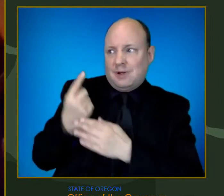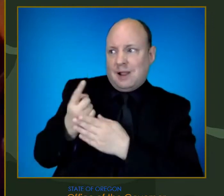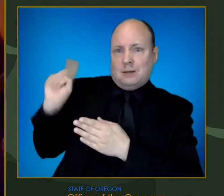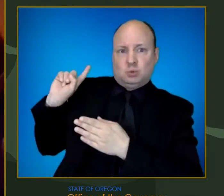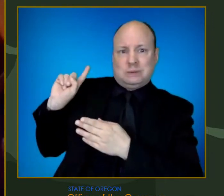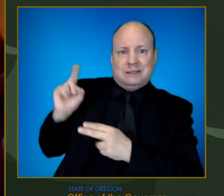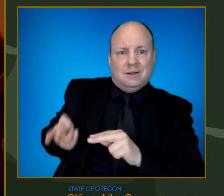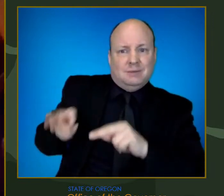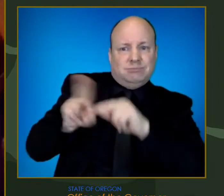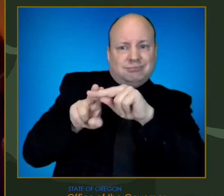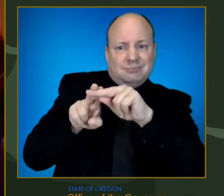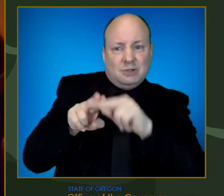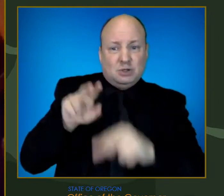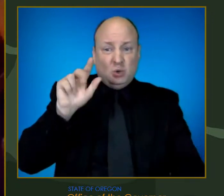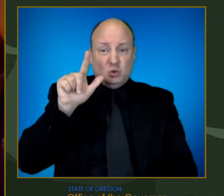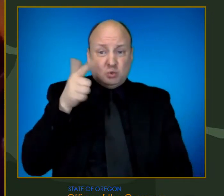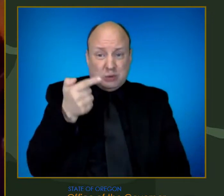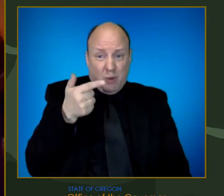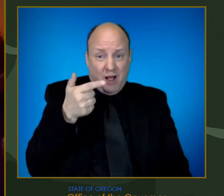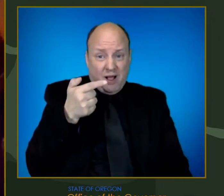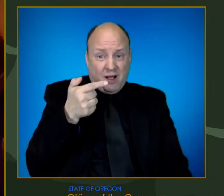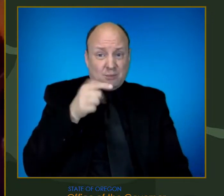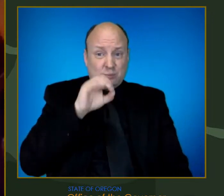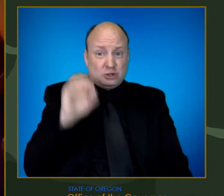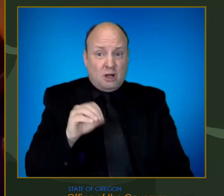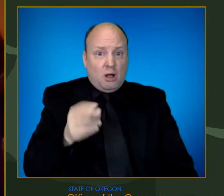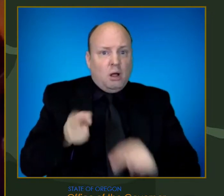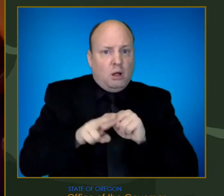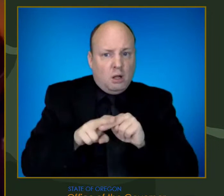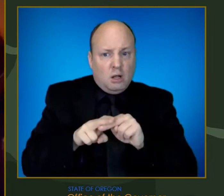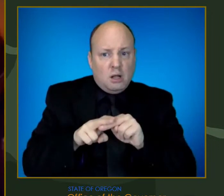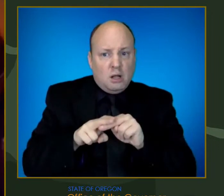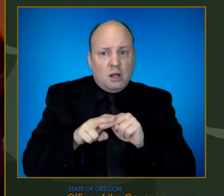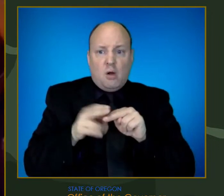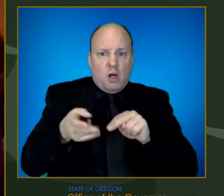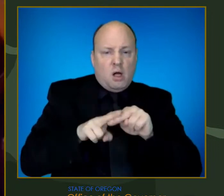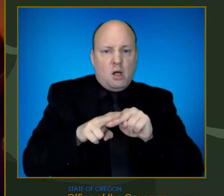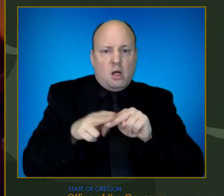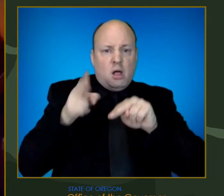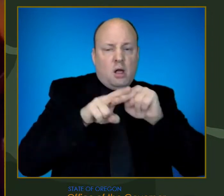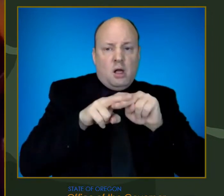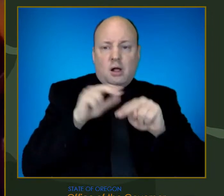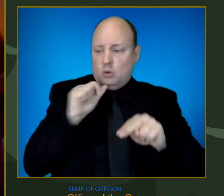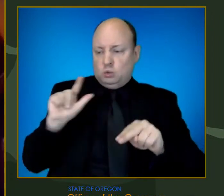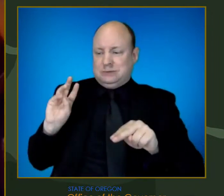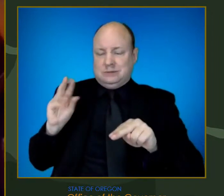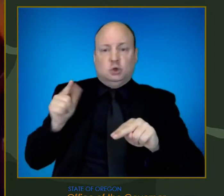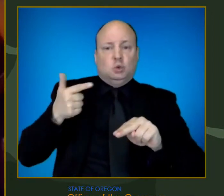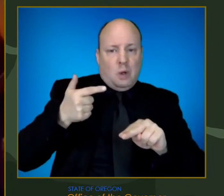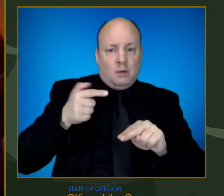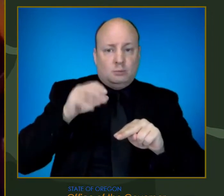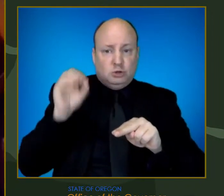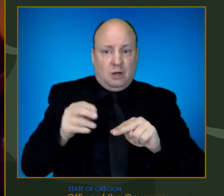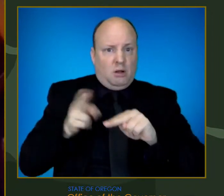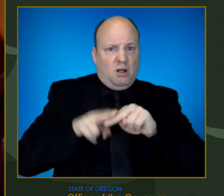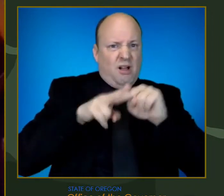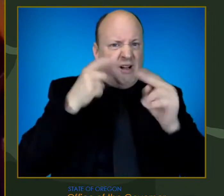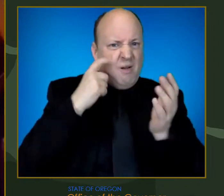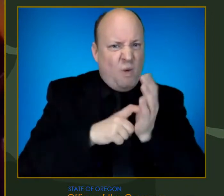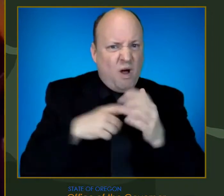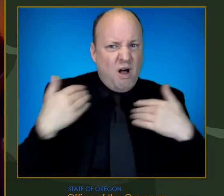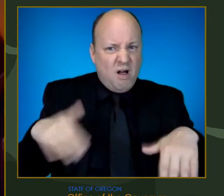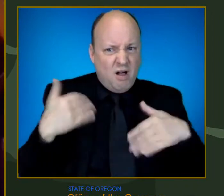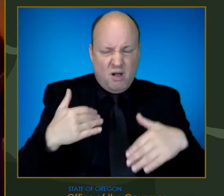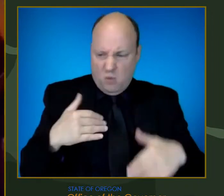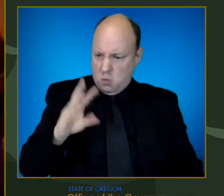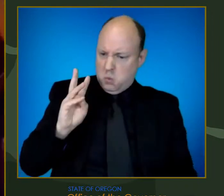that. In fact, we have seen 20+% increases in our cases for 3 weeks running, eclipsing even